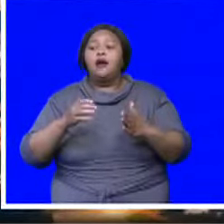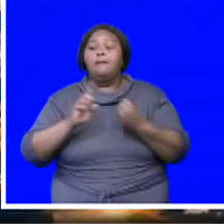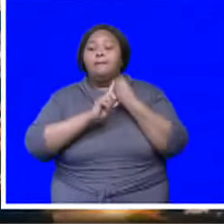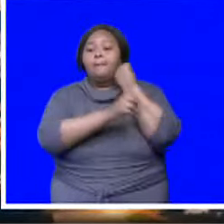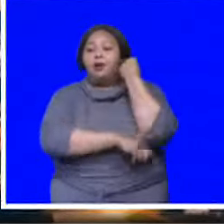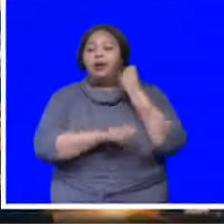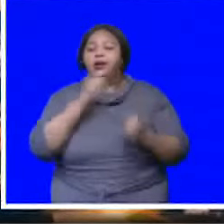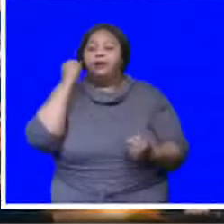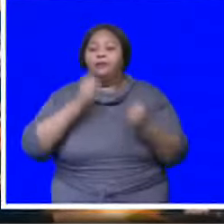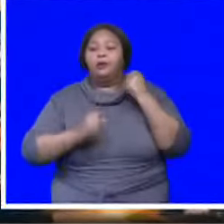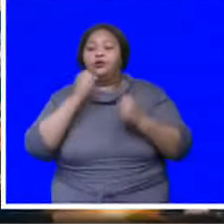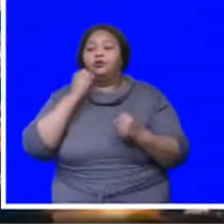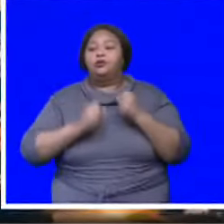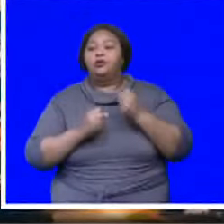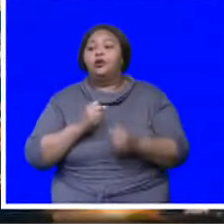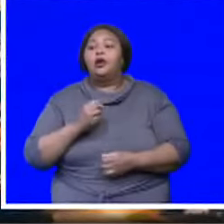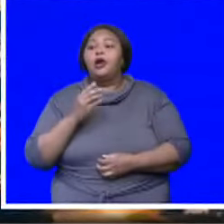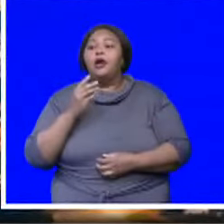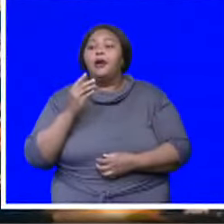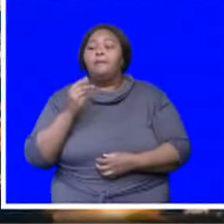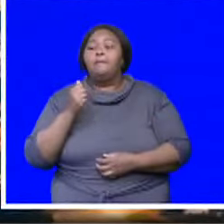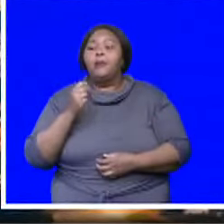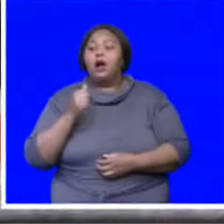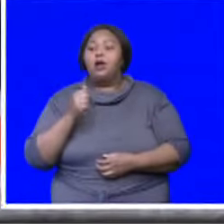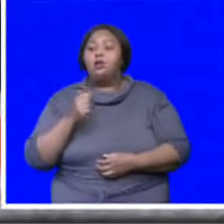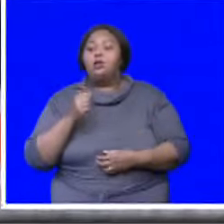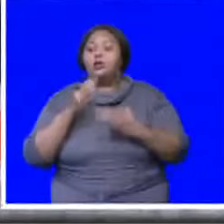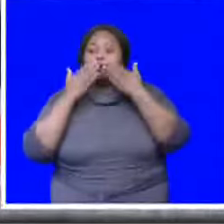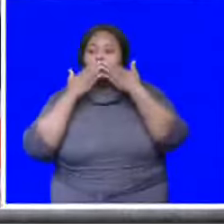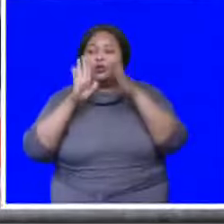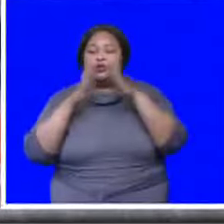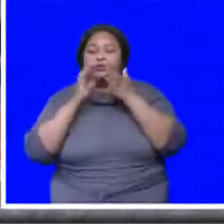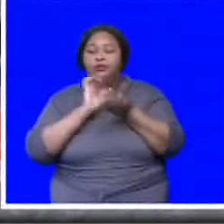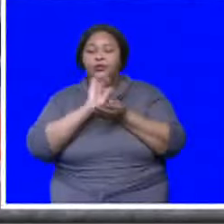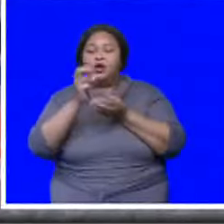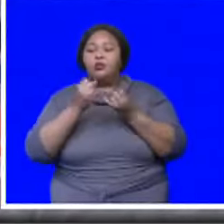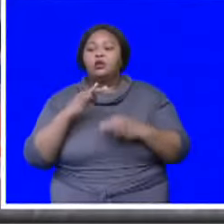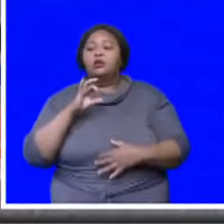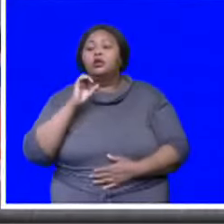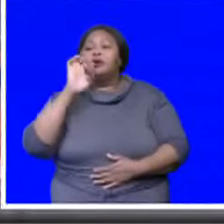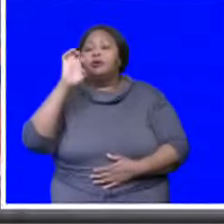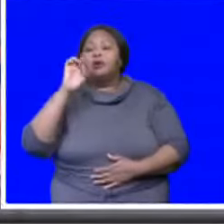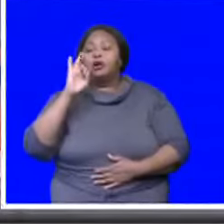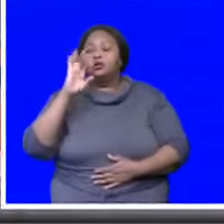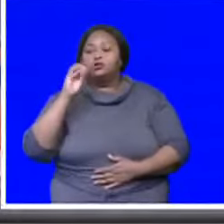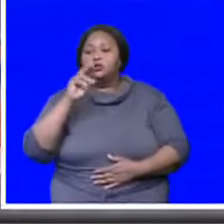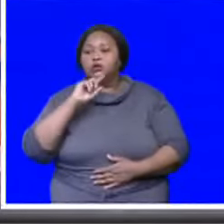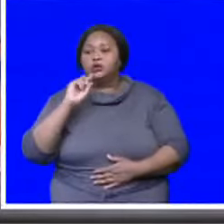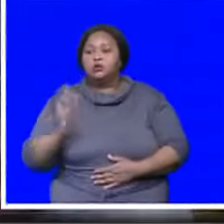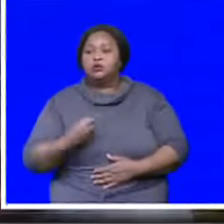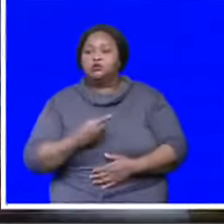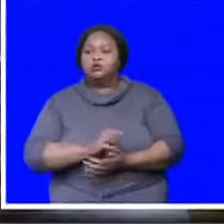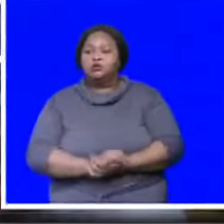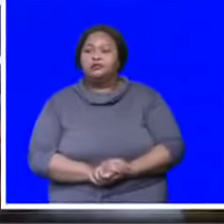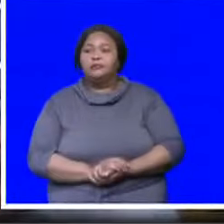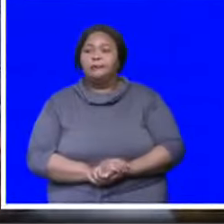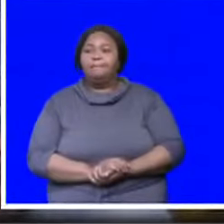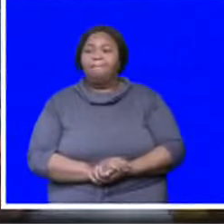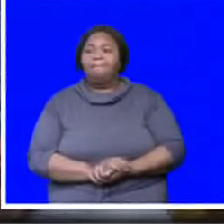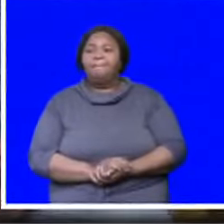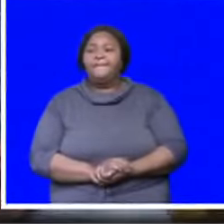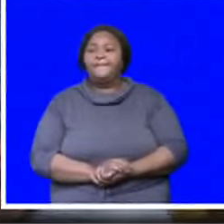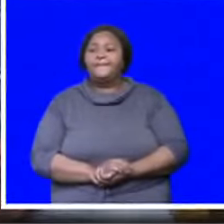sponsorship is worth 200,000 Malangeni. After more than 2 years without any marathons in the country because